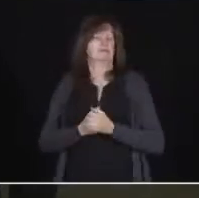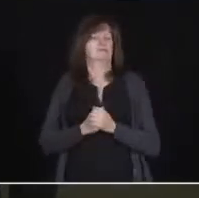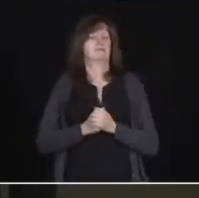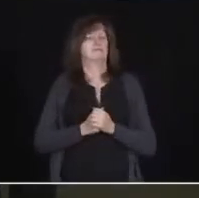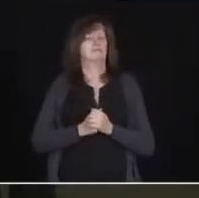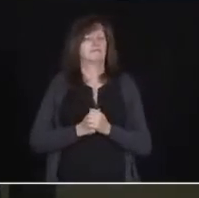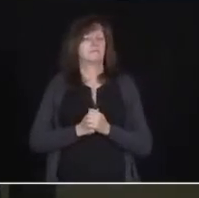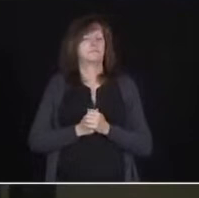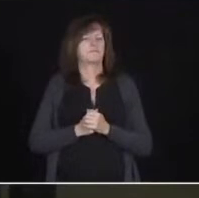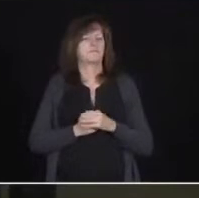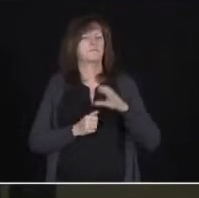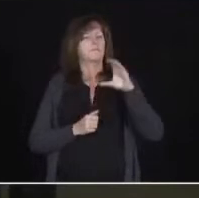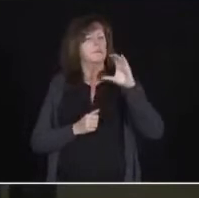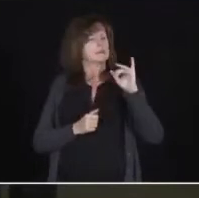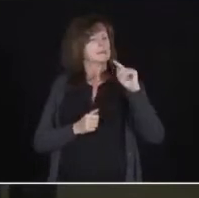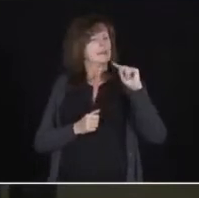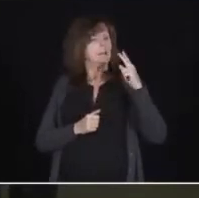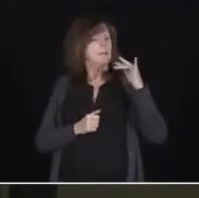ahead. Hi, Cynthia.